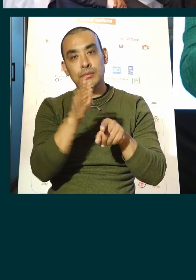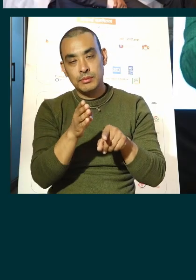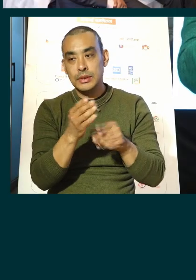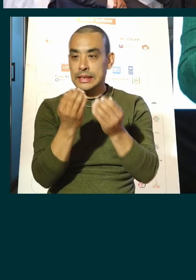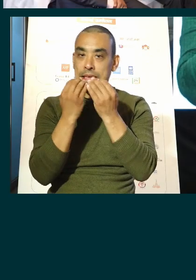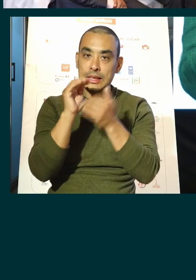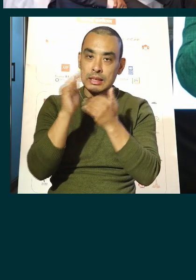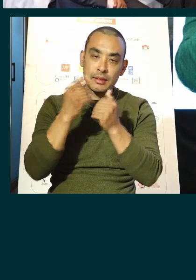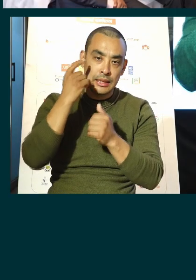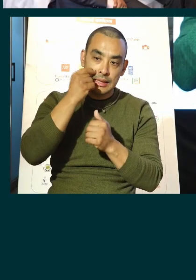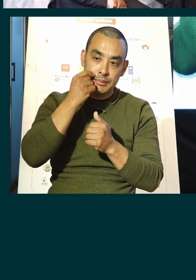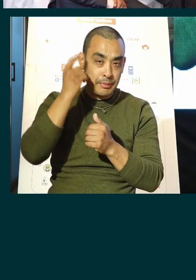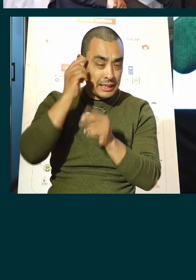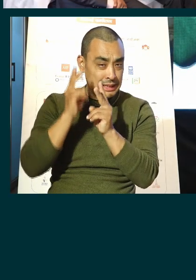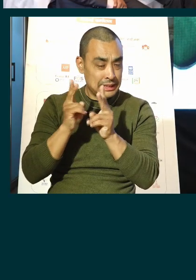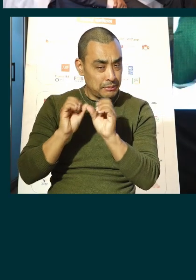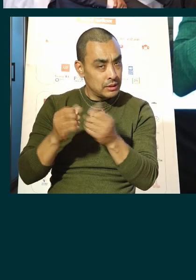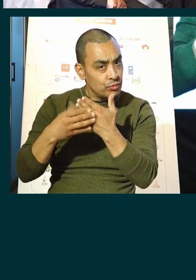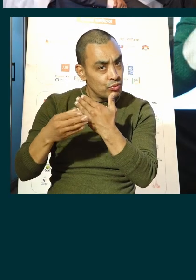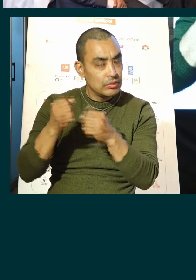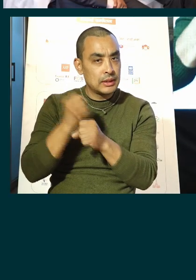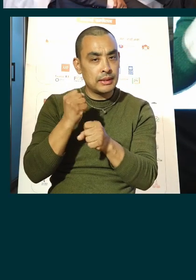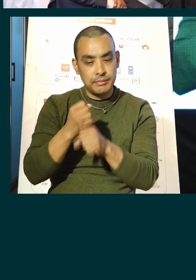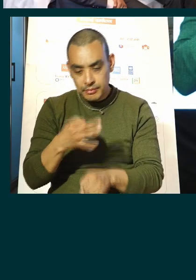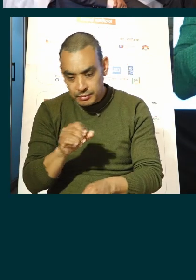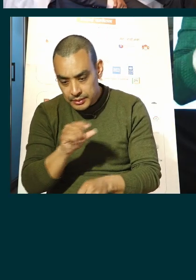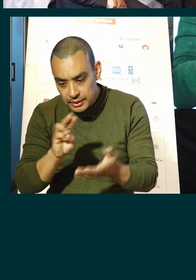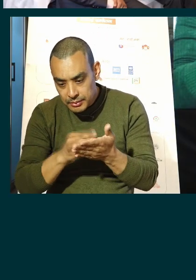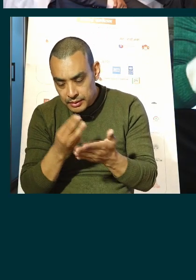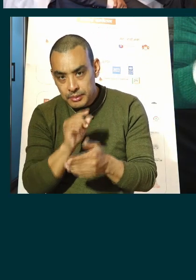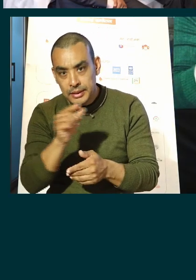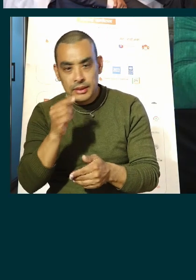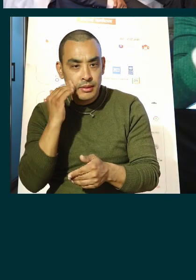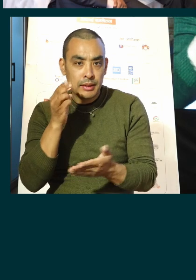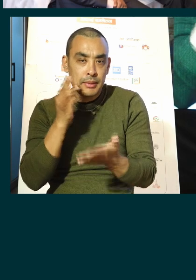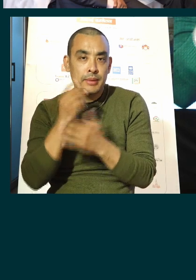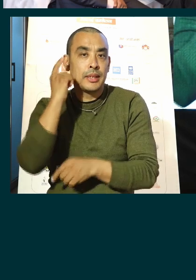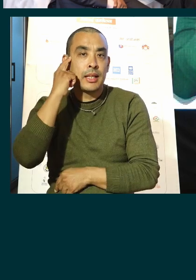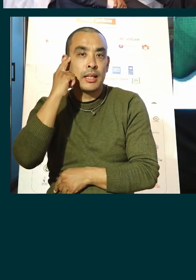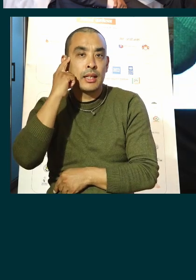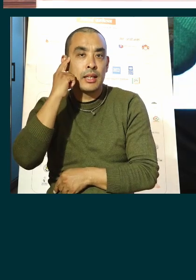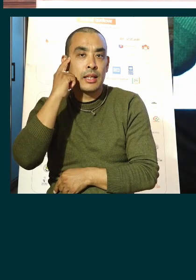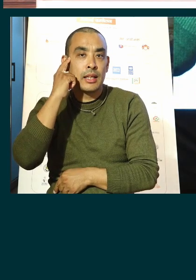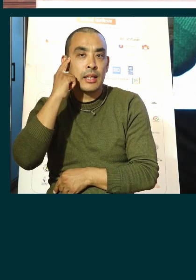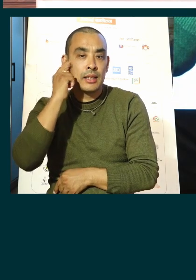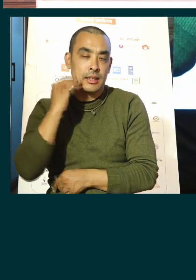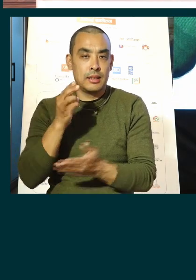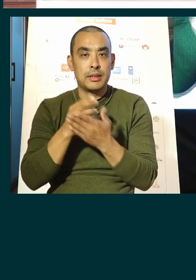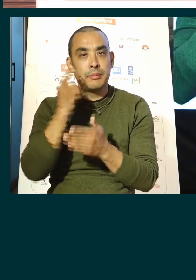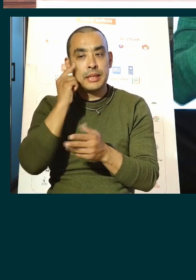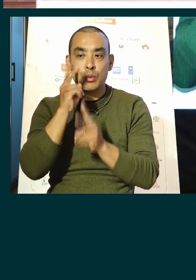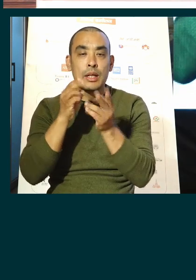learning the patriarchy and considering that the menstruation is something which is a girl's matter, and this needs least